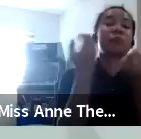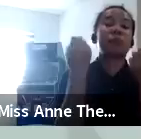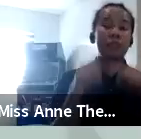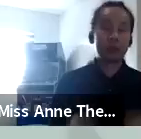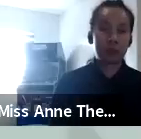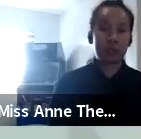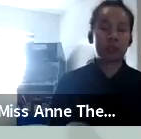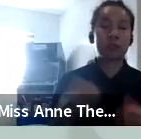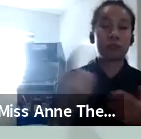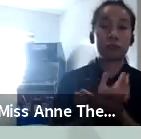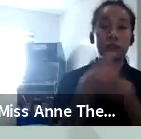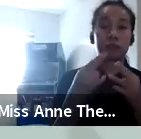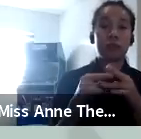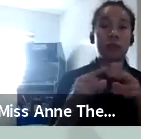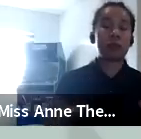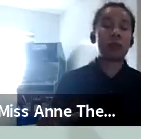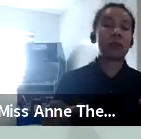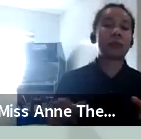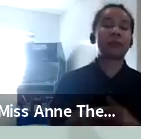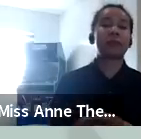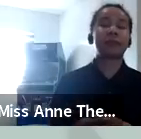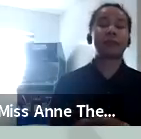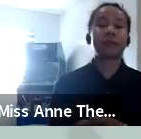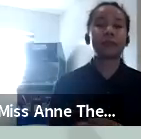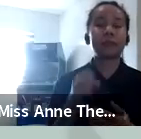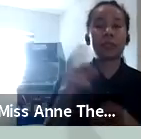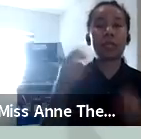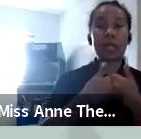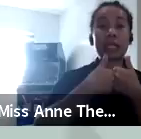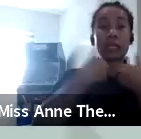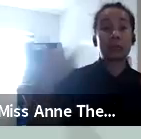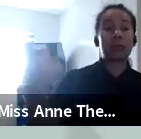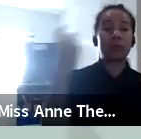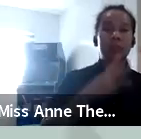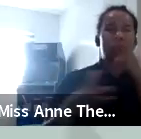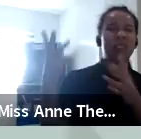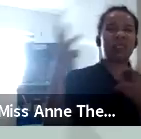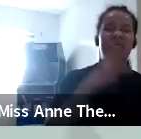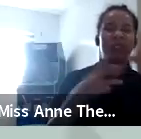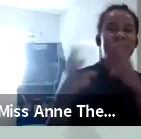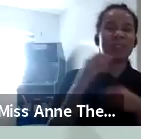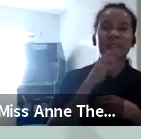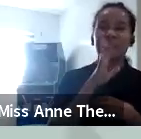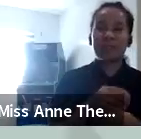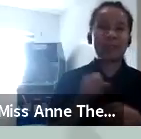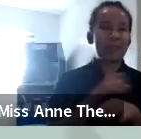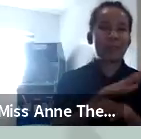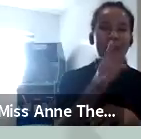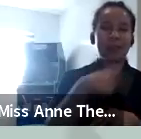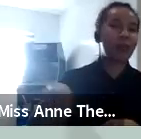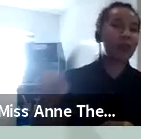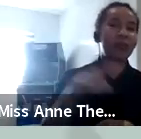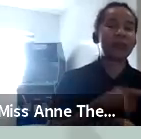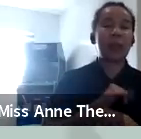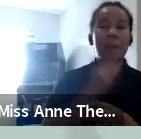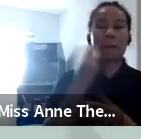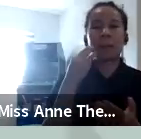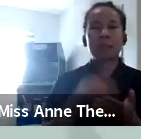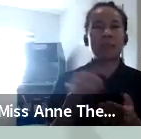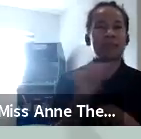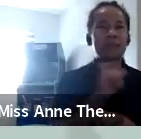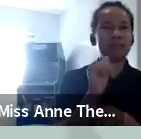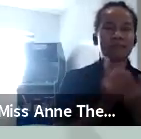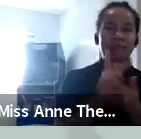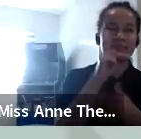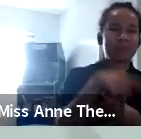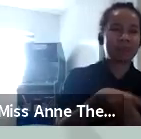scenarios. There you go. The separation anxiety really hit us hard. And like I mentioned, I was like a plant